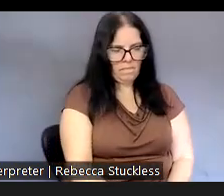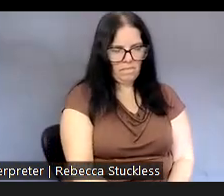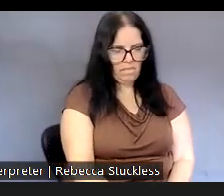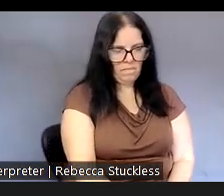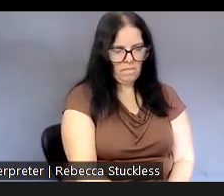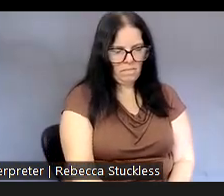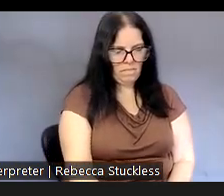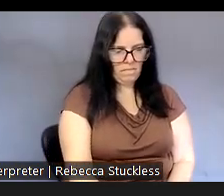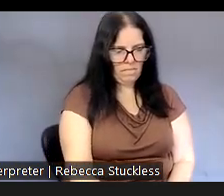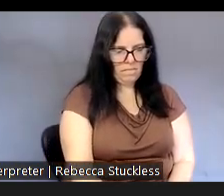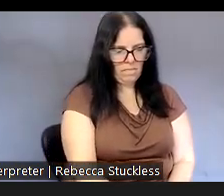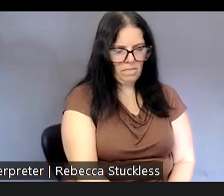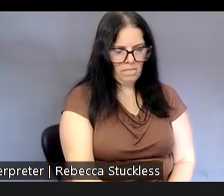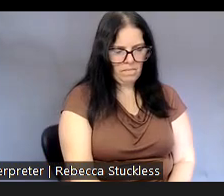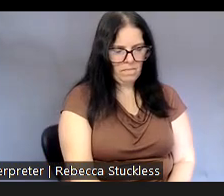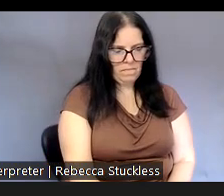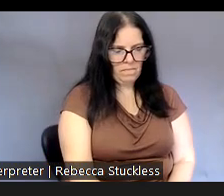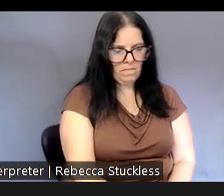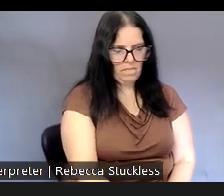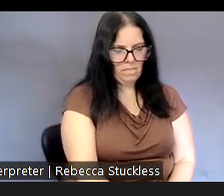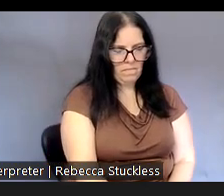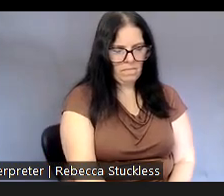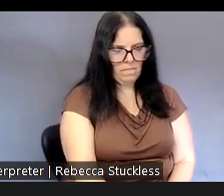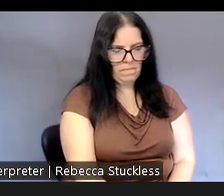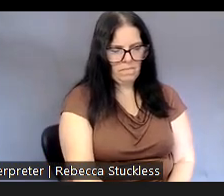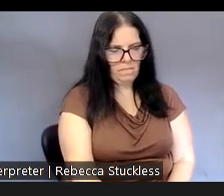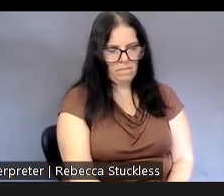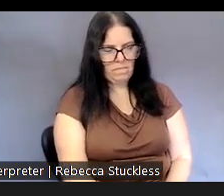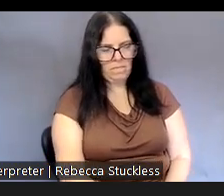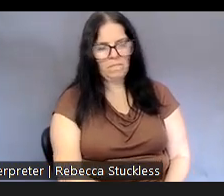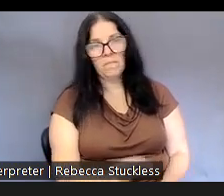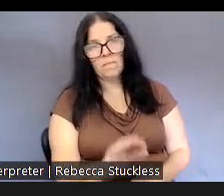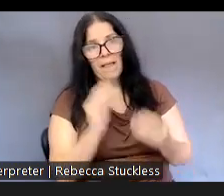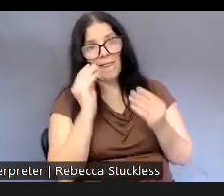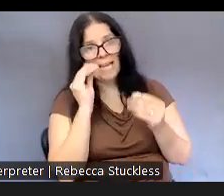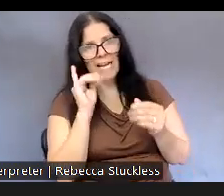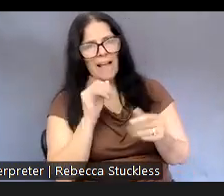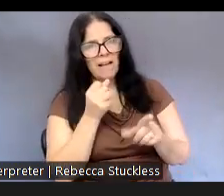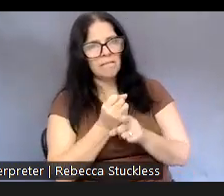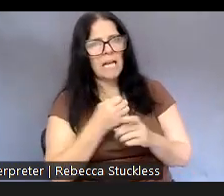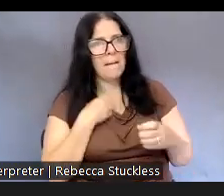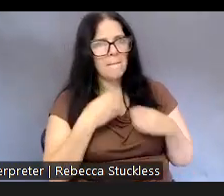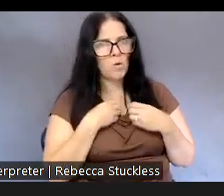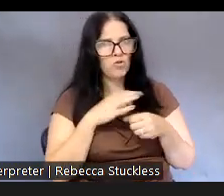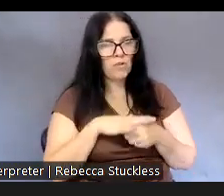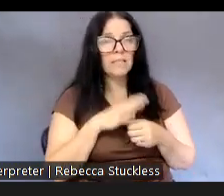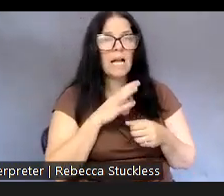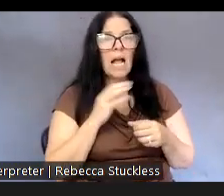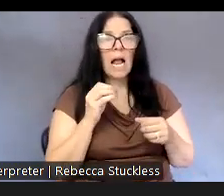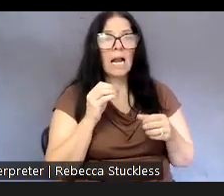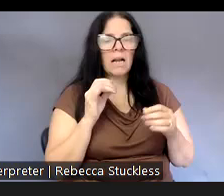causing emotional distress, and in so doing, relieve at least some distress.